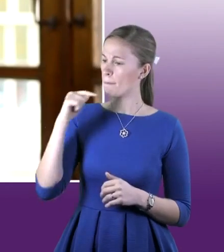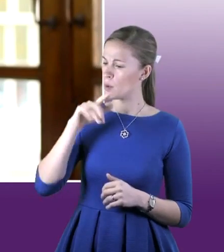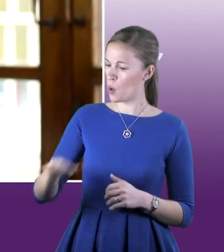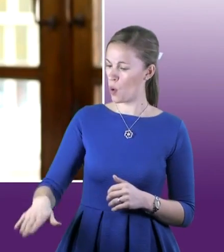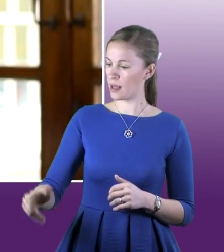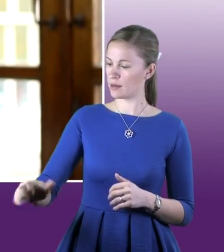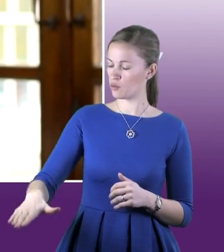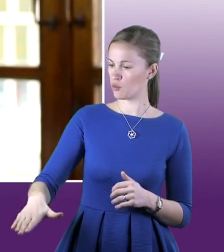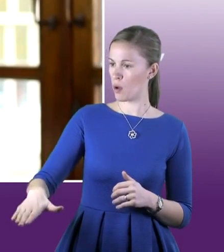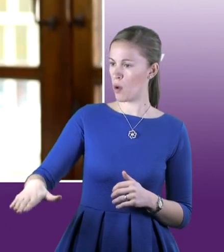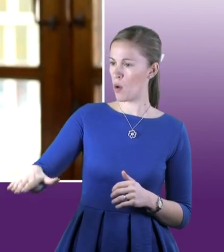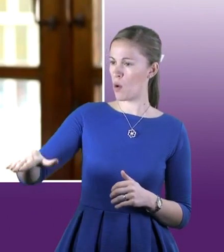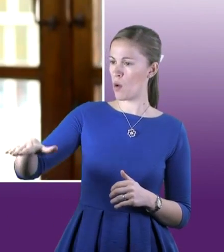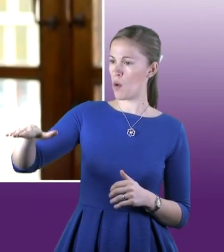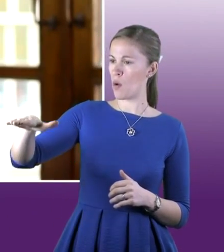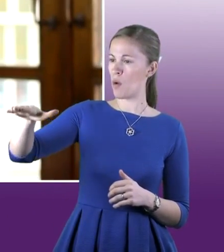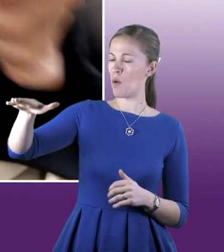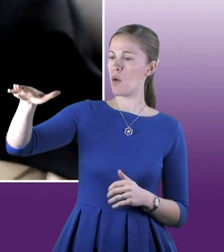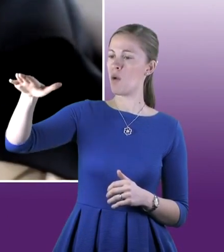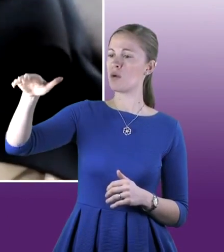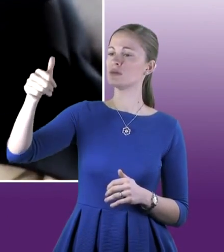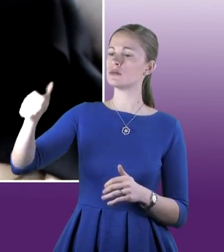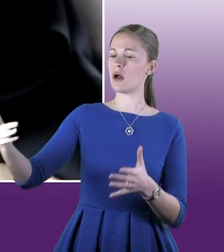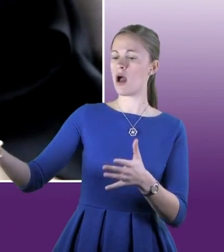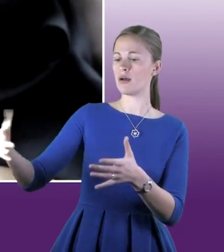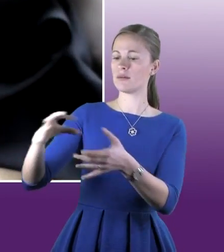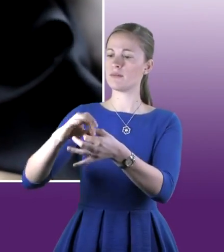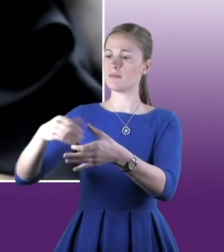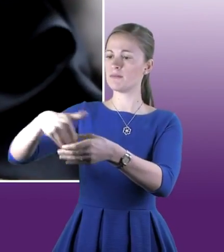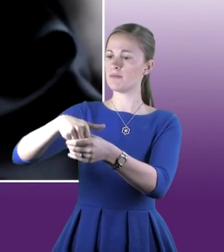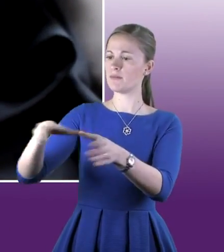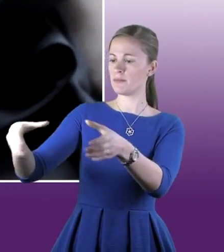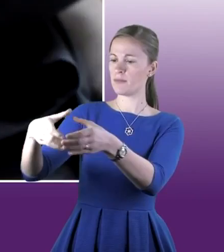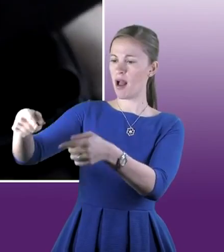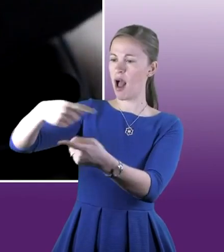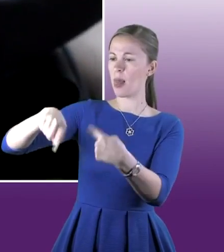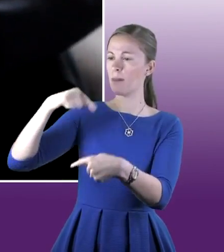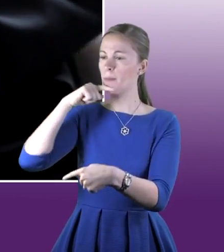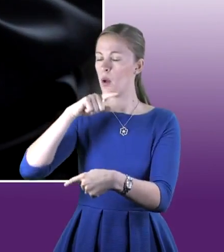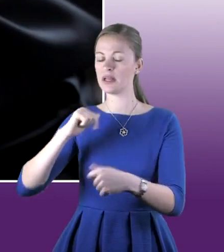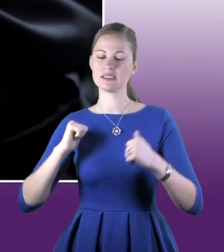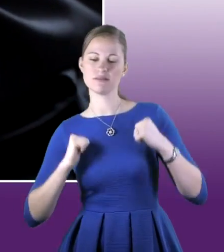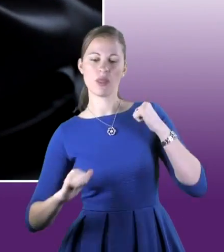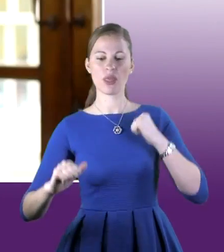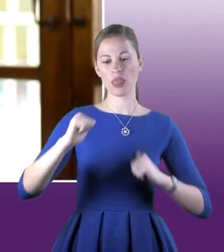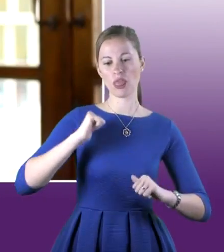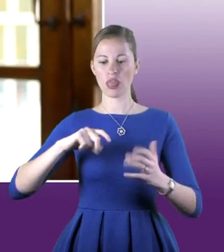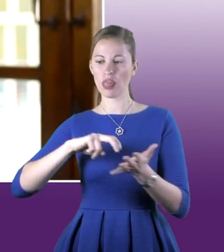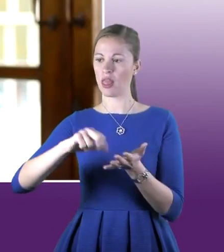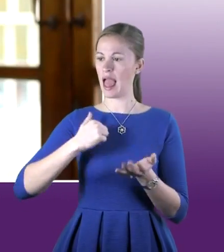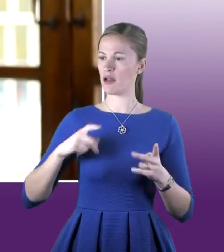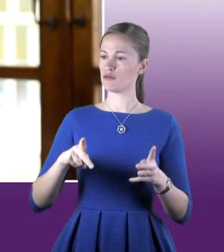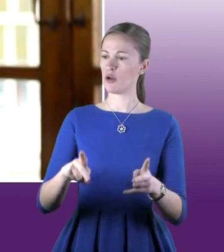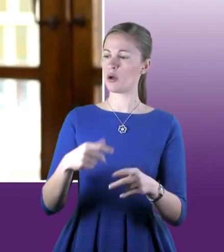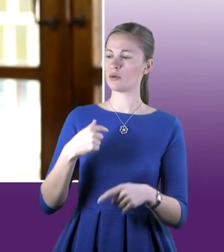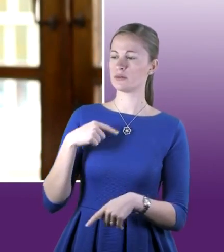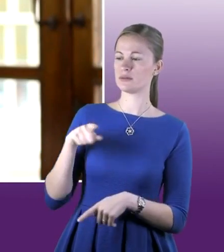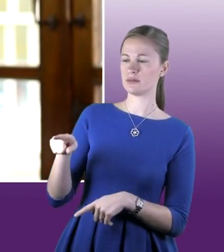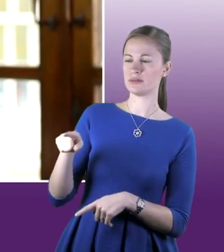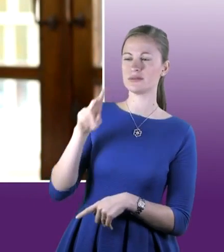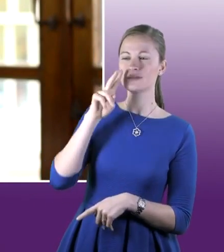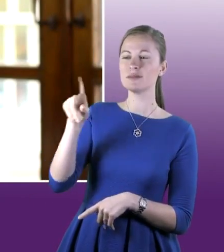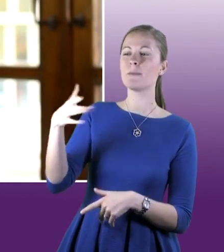bigger, he started to hang around with some other boys that used to swagger down our road. There was